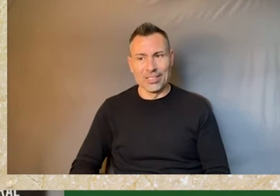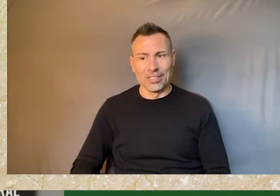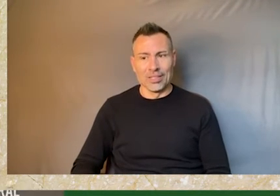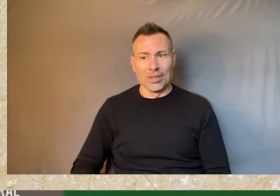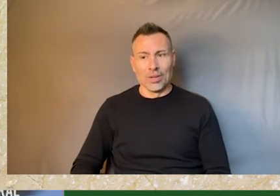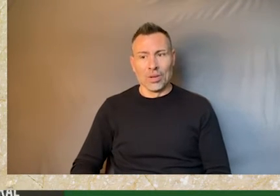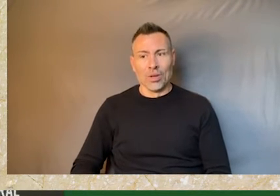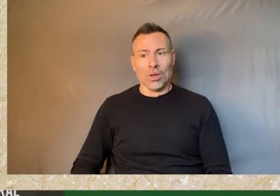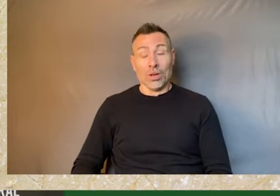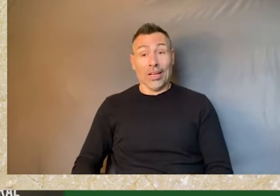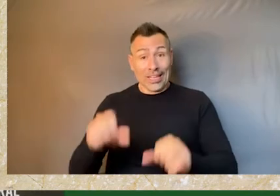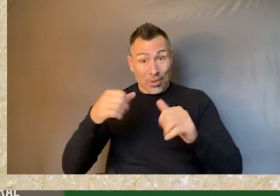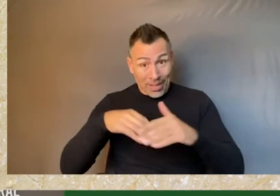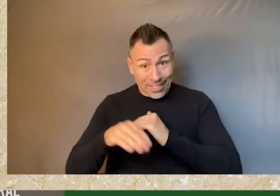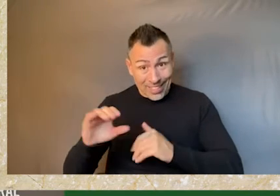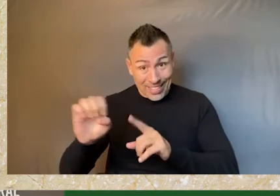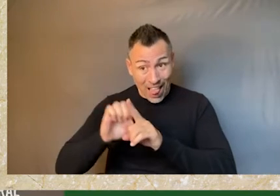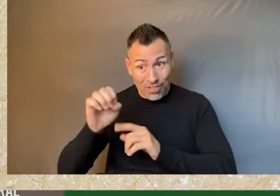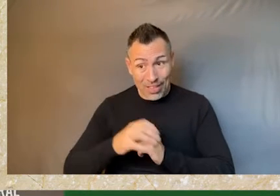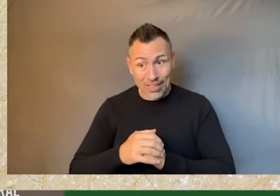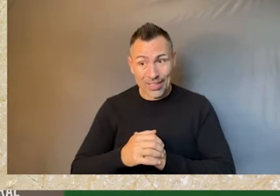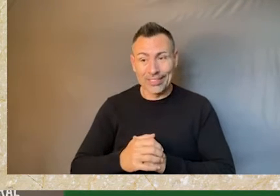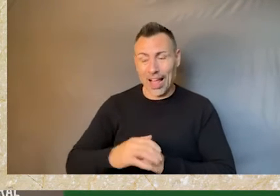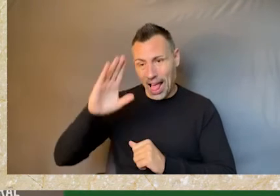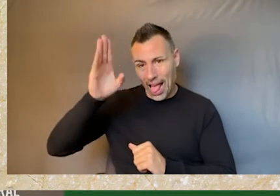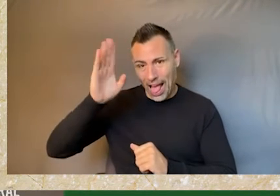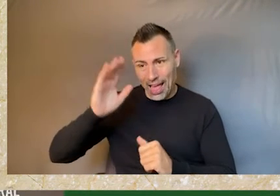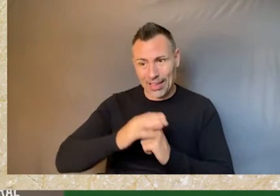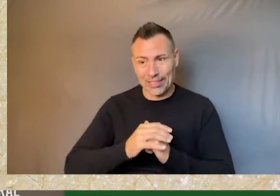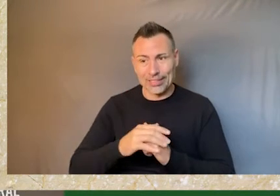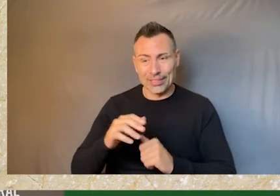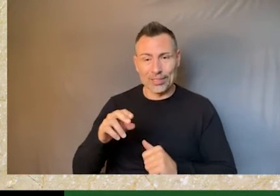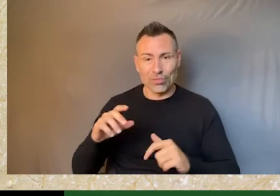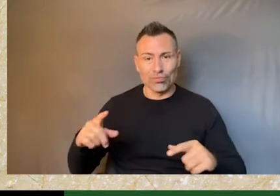There we go. Can we make it in this one? Hi. Hi.